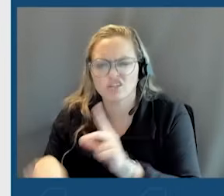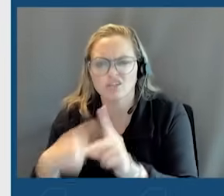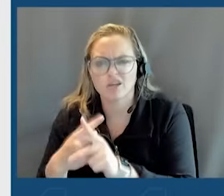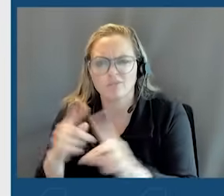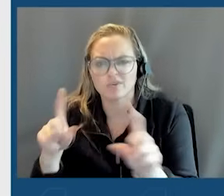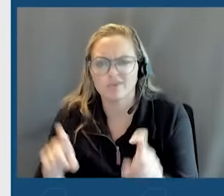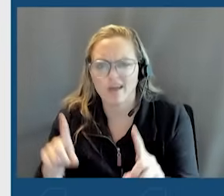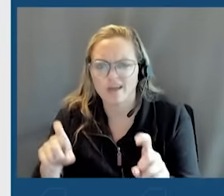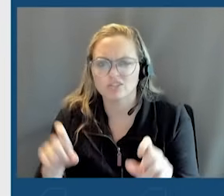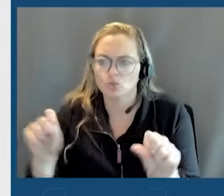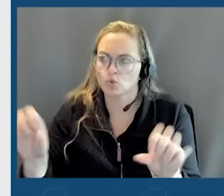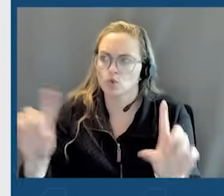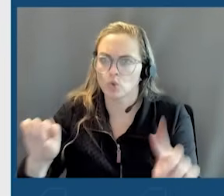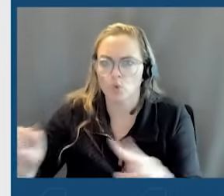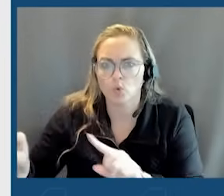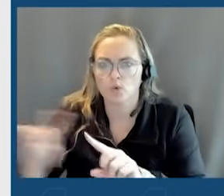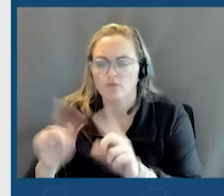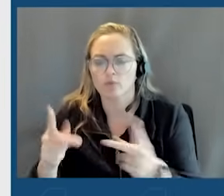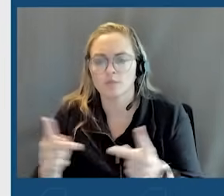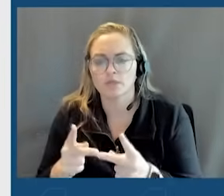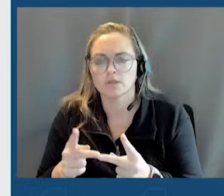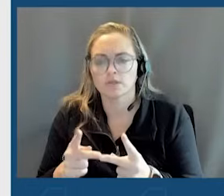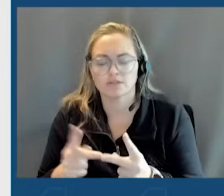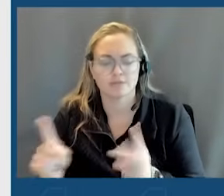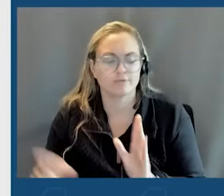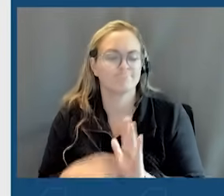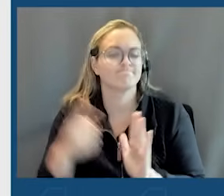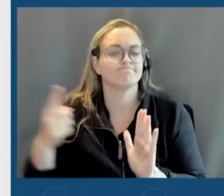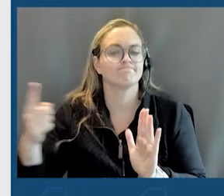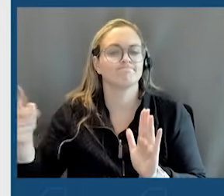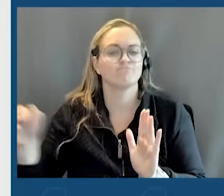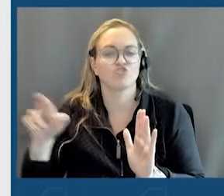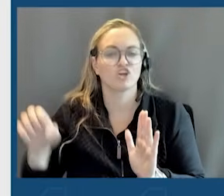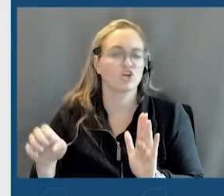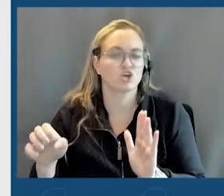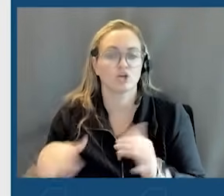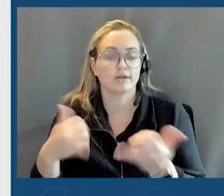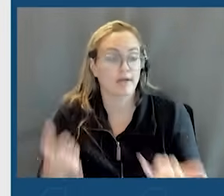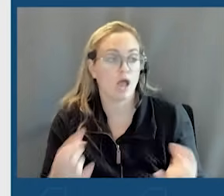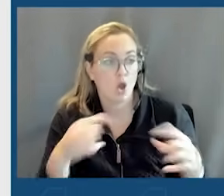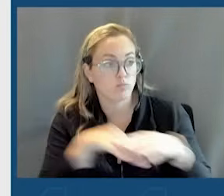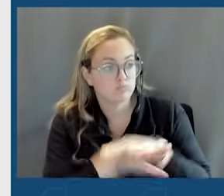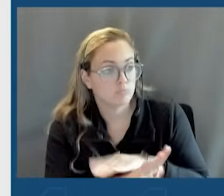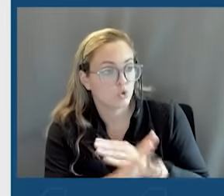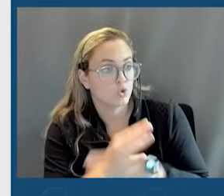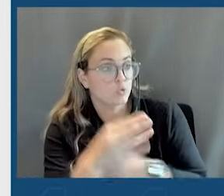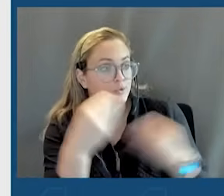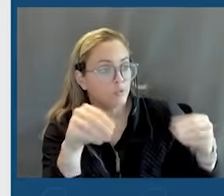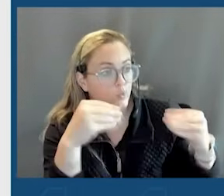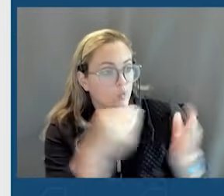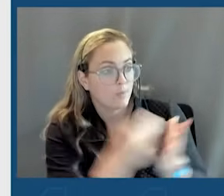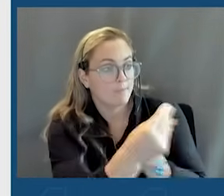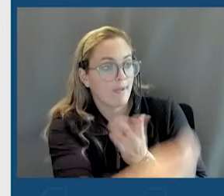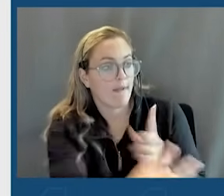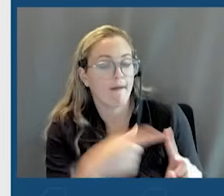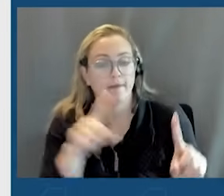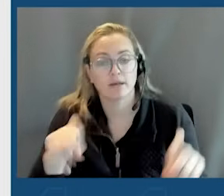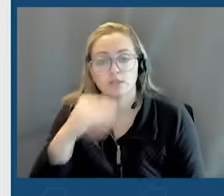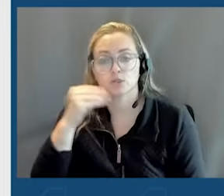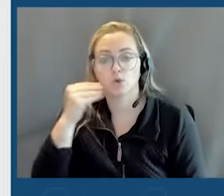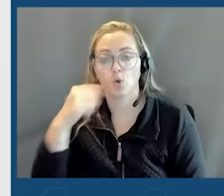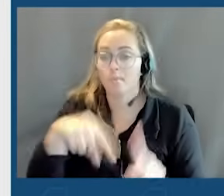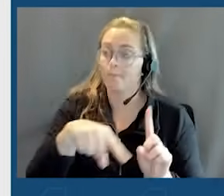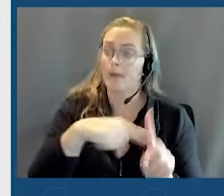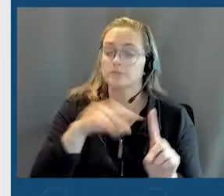rare. Now you walk in and buy it in a drugstore, you test at home, you test positive, you're staying home, you're letting